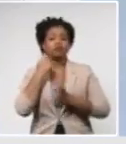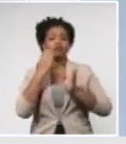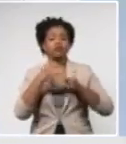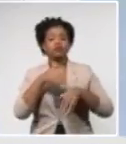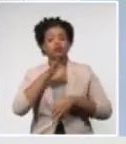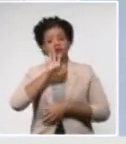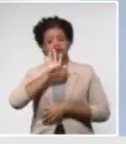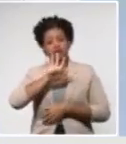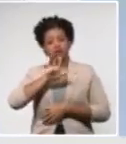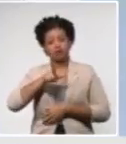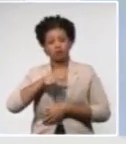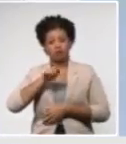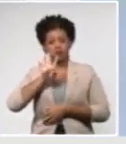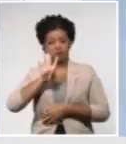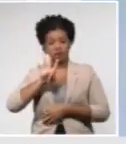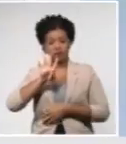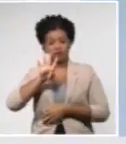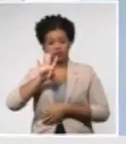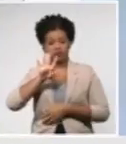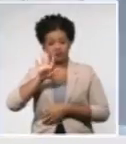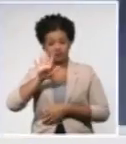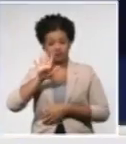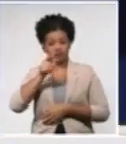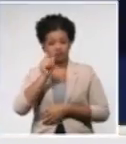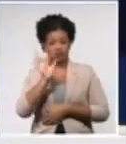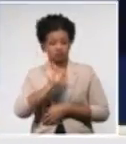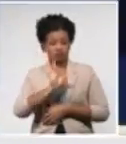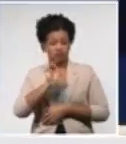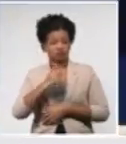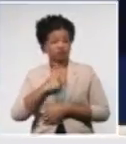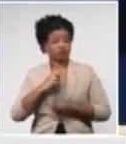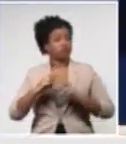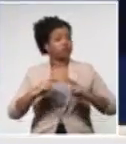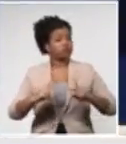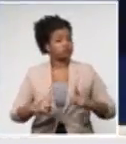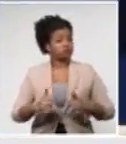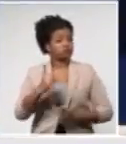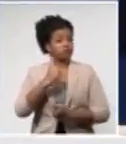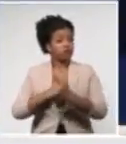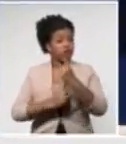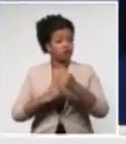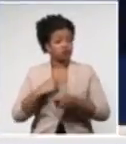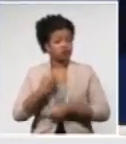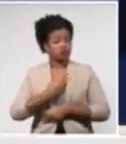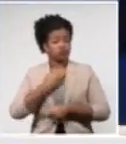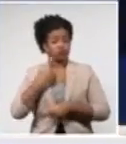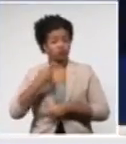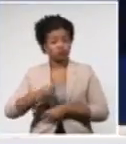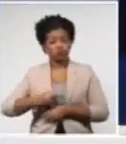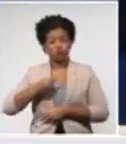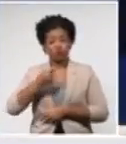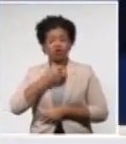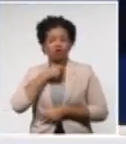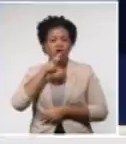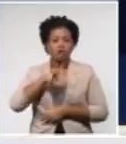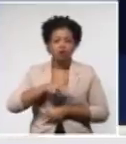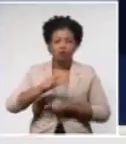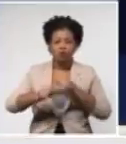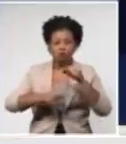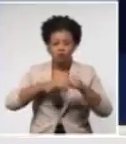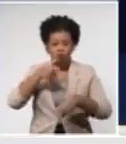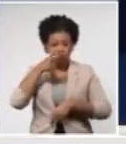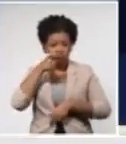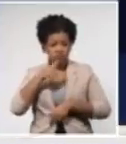443,488 people have already died in the world due to this disease, almost 500,000